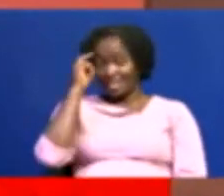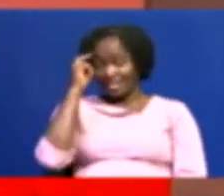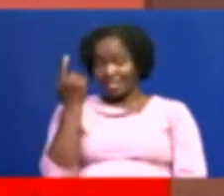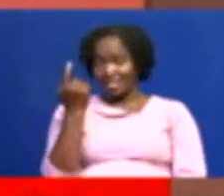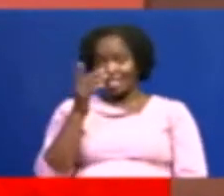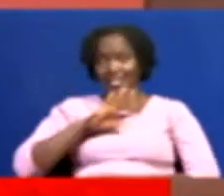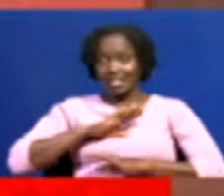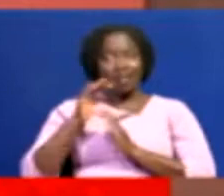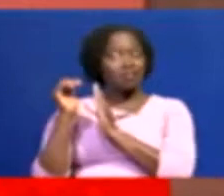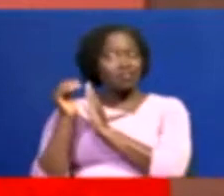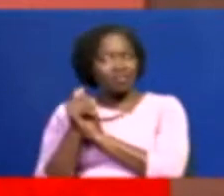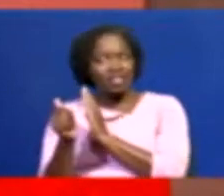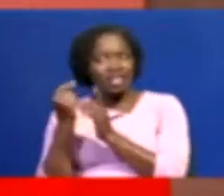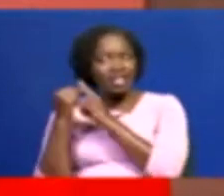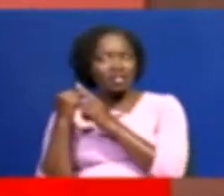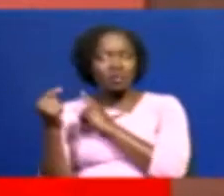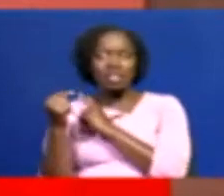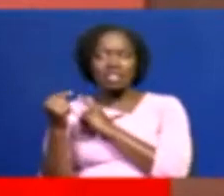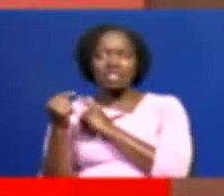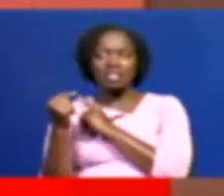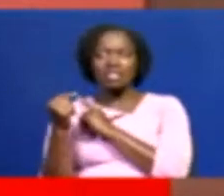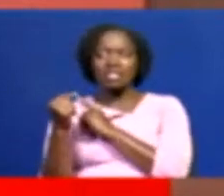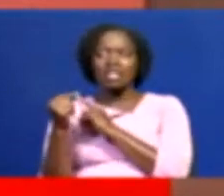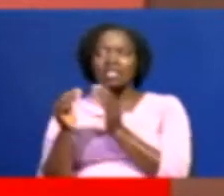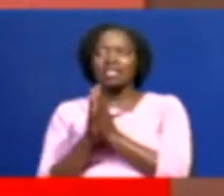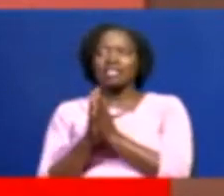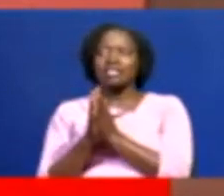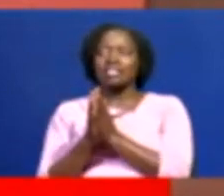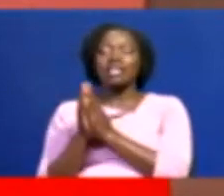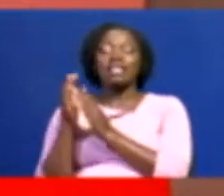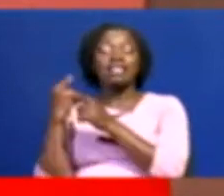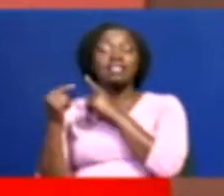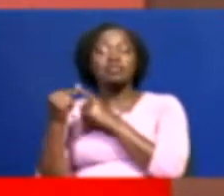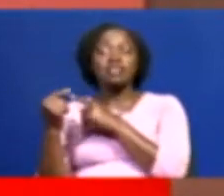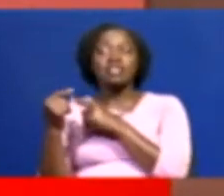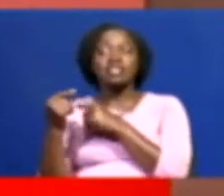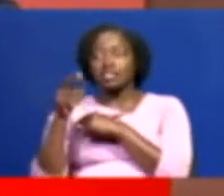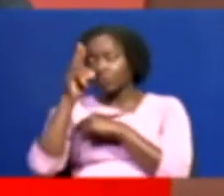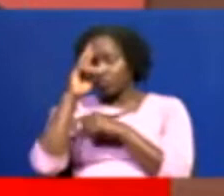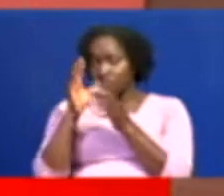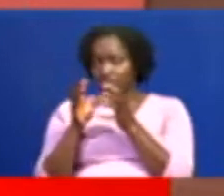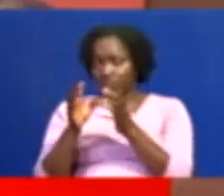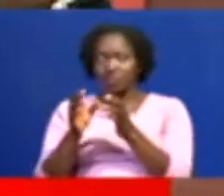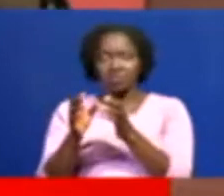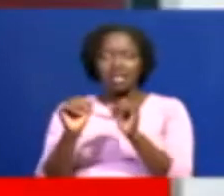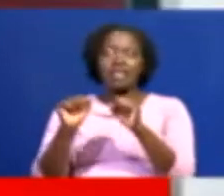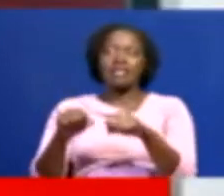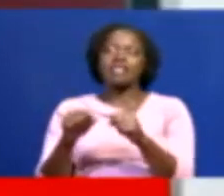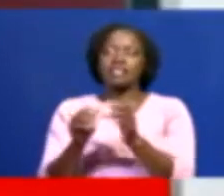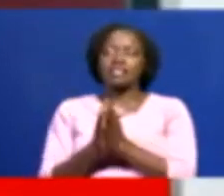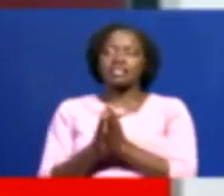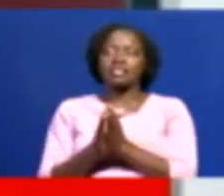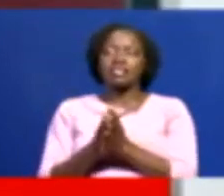have enough experience in terms of the handling experiences when it comes to police force, yes. Mm-hmm. So that is